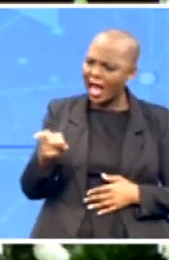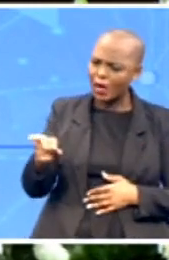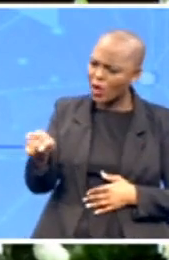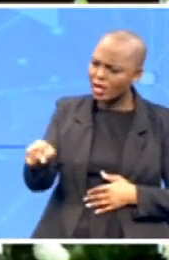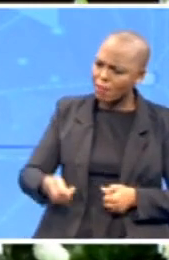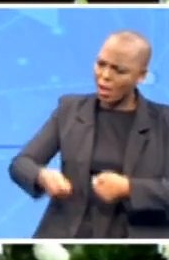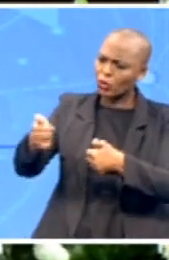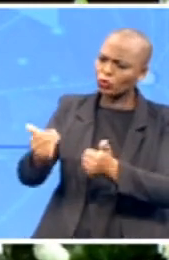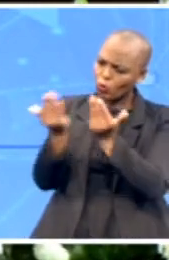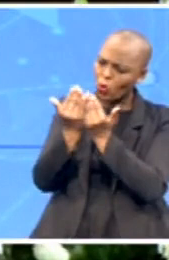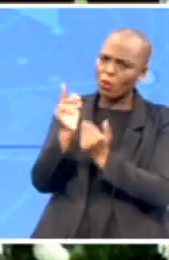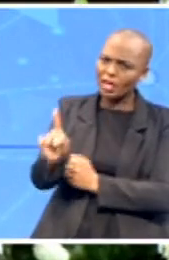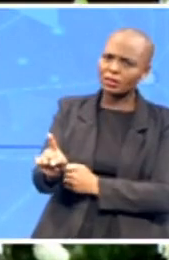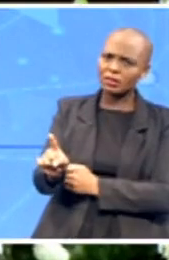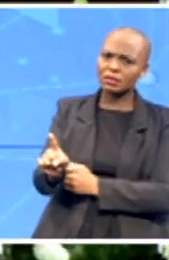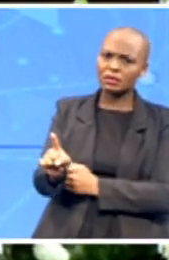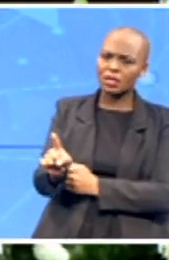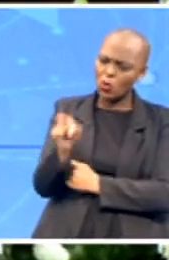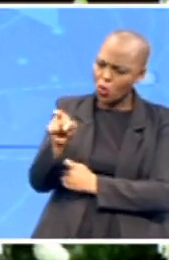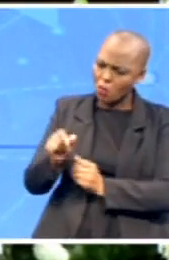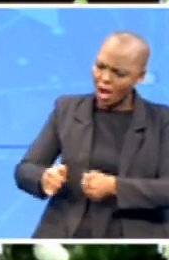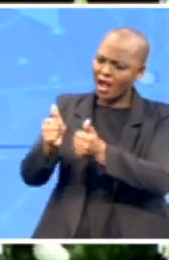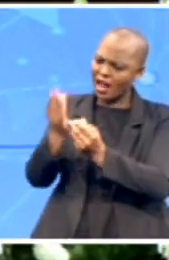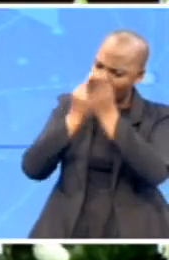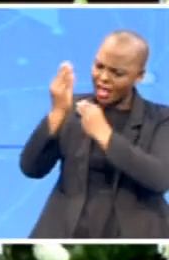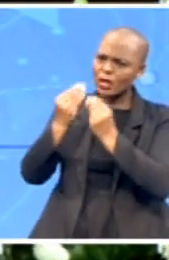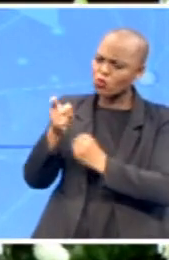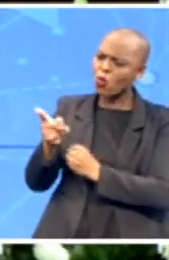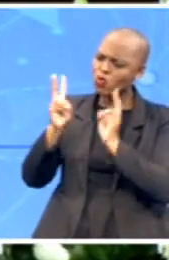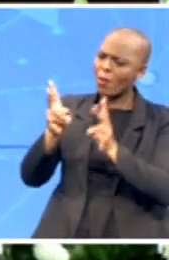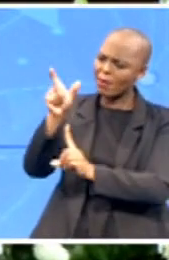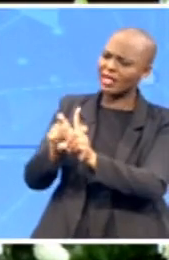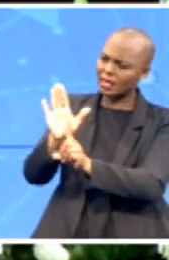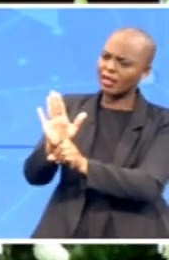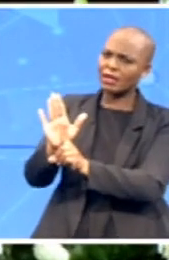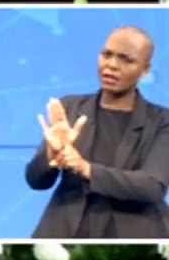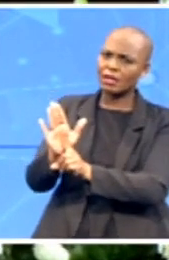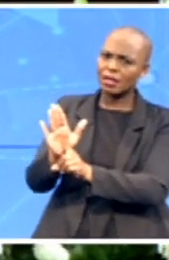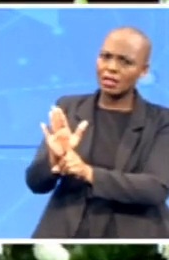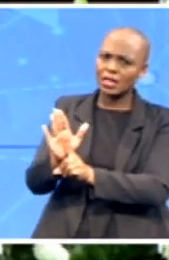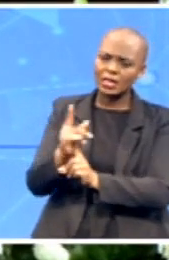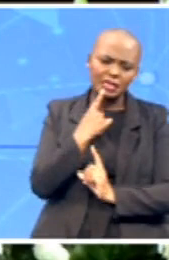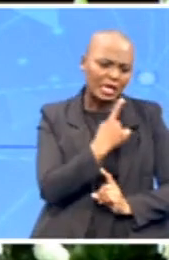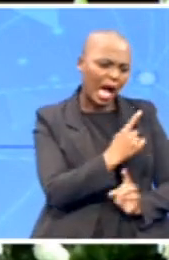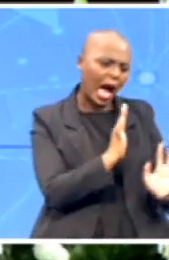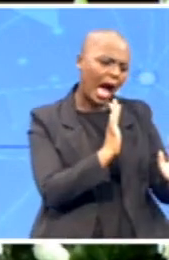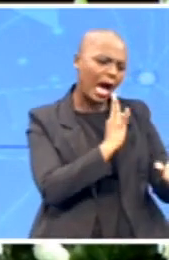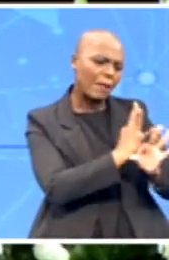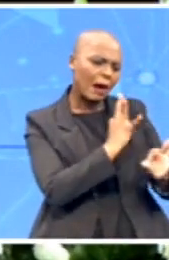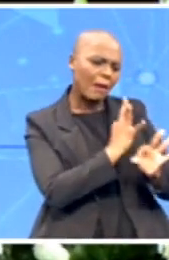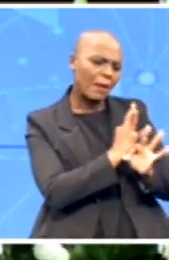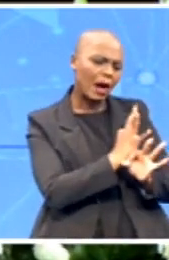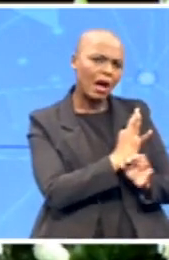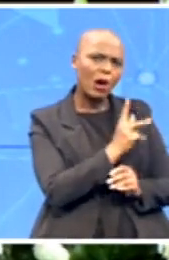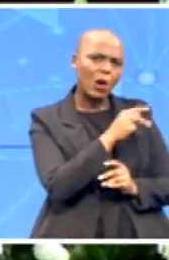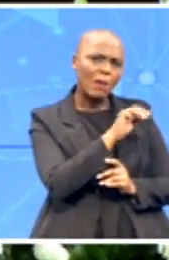Go and learn. You are normal. I look at Komphela, I wanted to cry. Then I can go and come on, I'm a